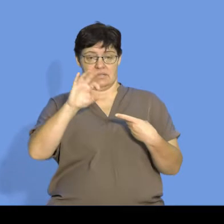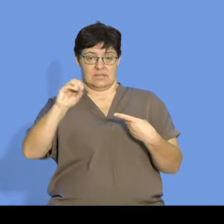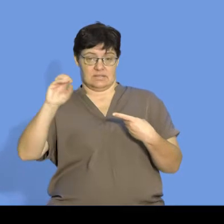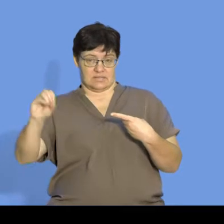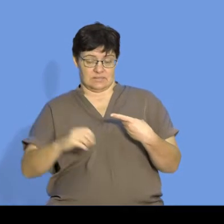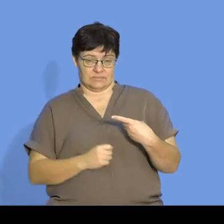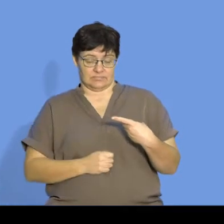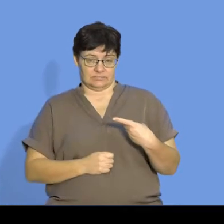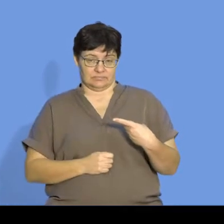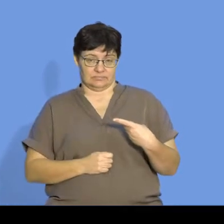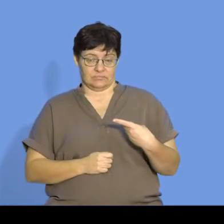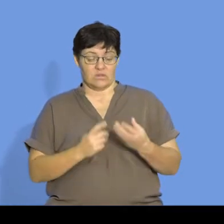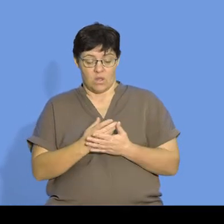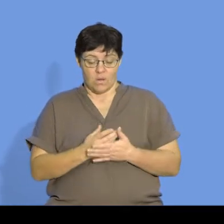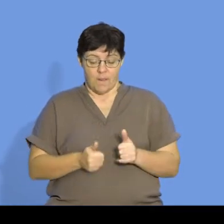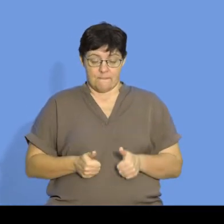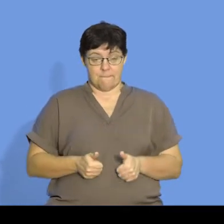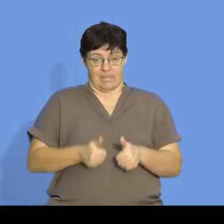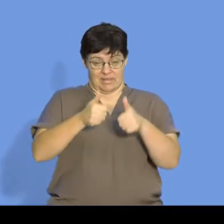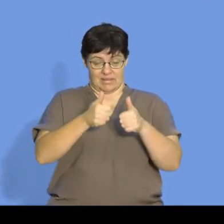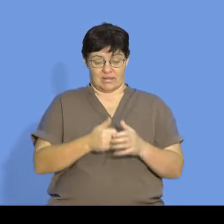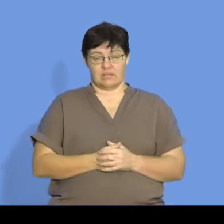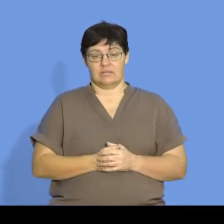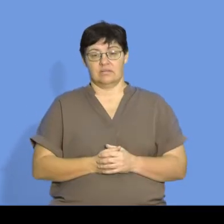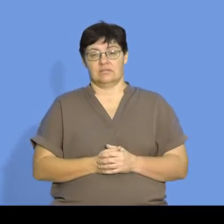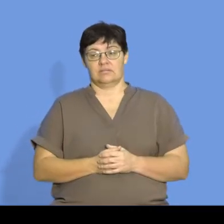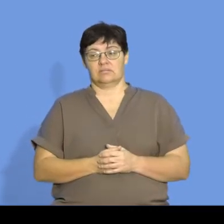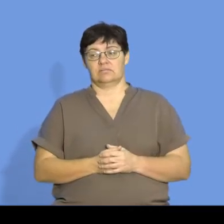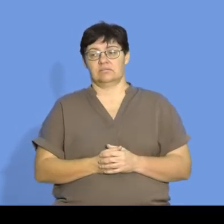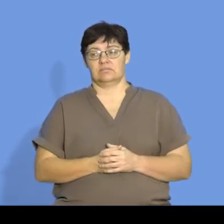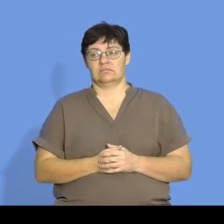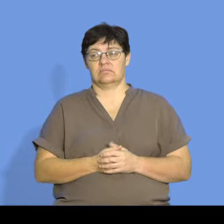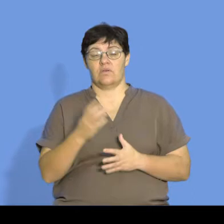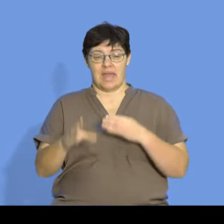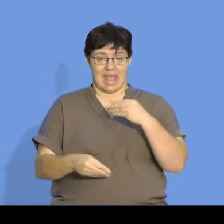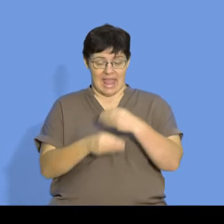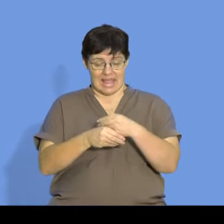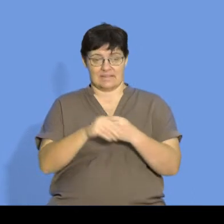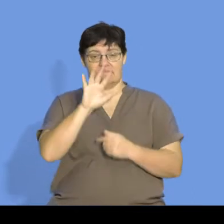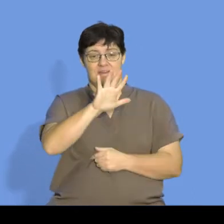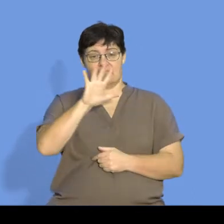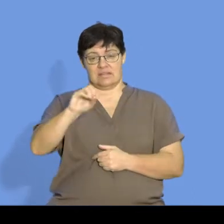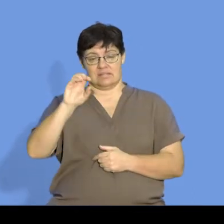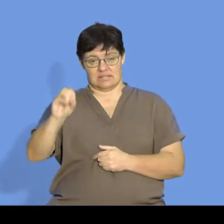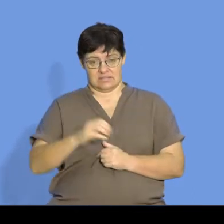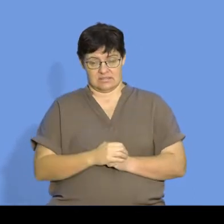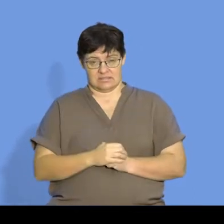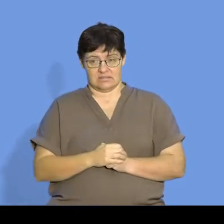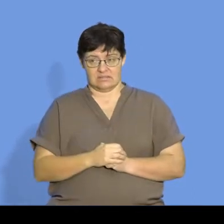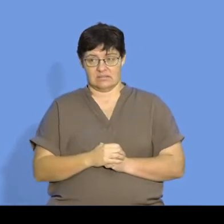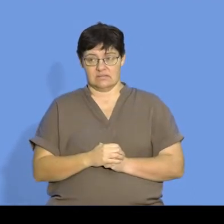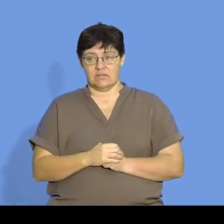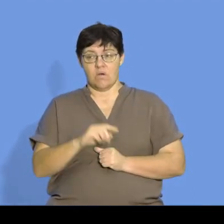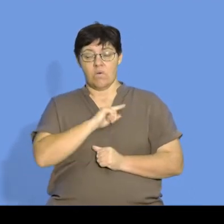right? Because we are working backwards, I will now add the 500, because